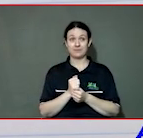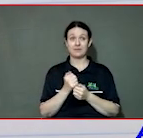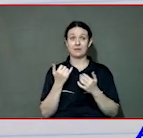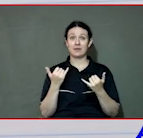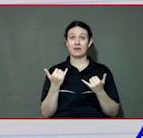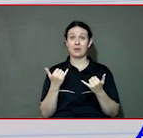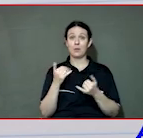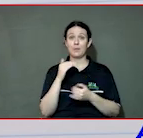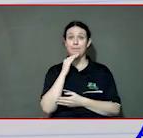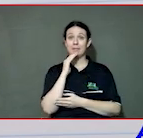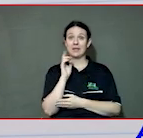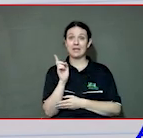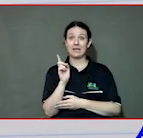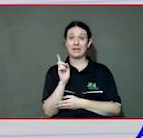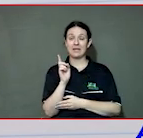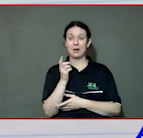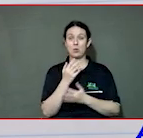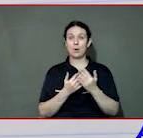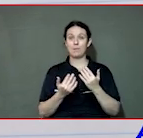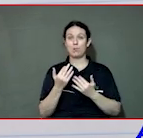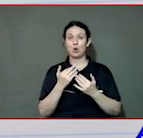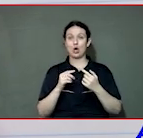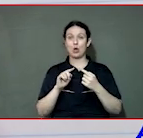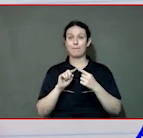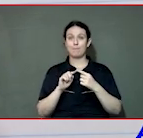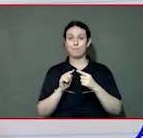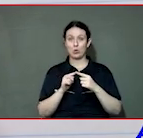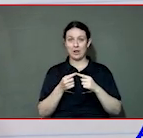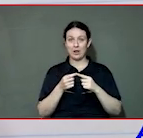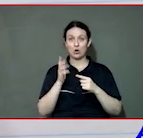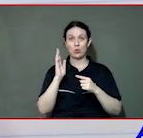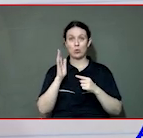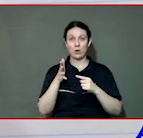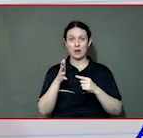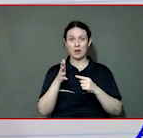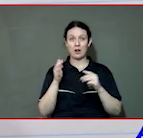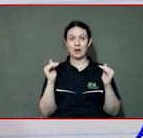that means the boiling point will be equal to